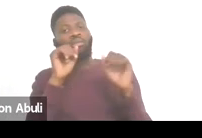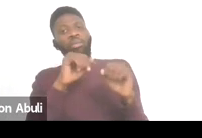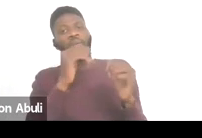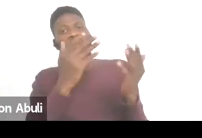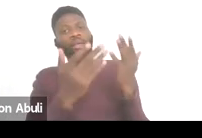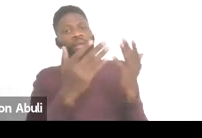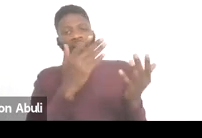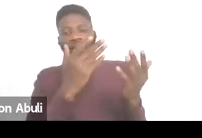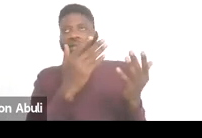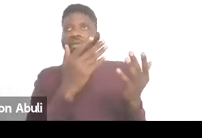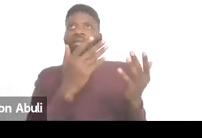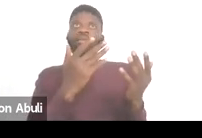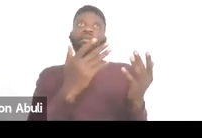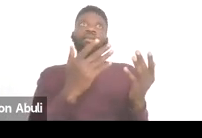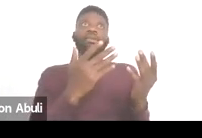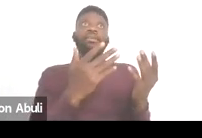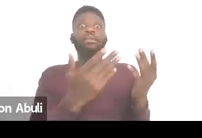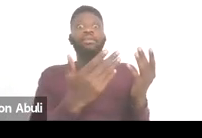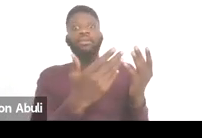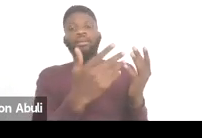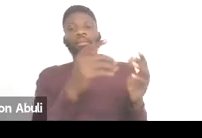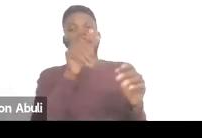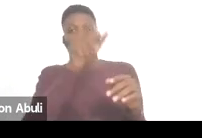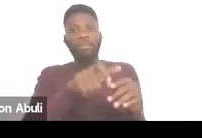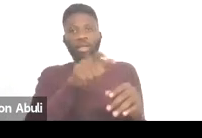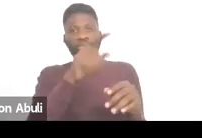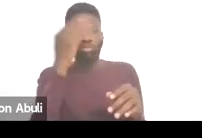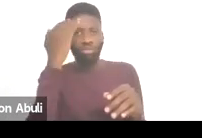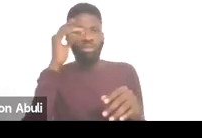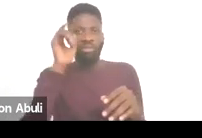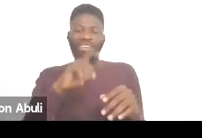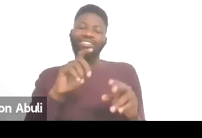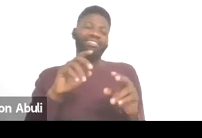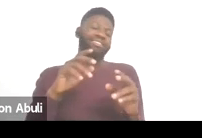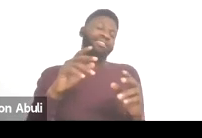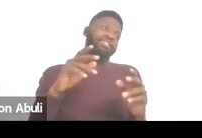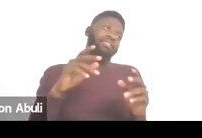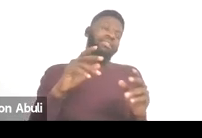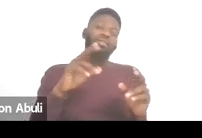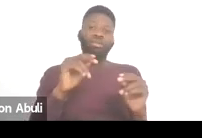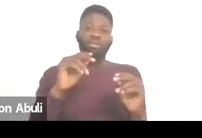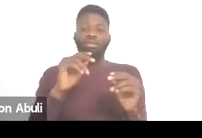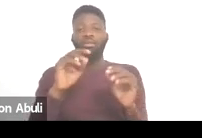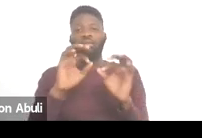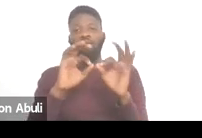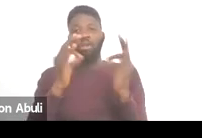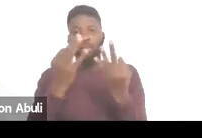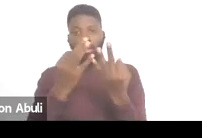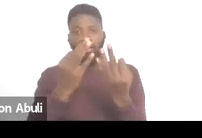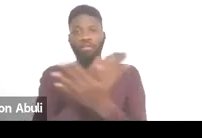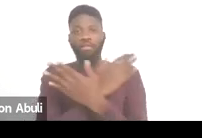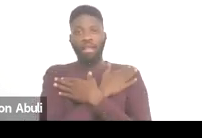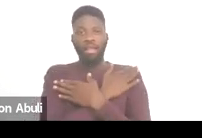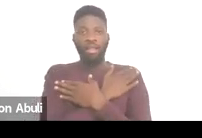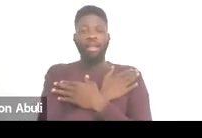connections. No, it's not connections per se. Your friends and family help you be objective.